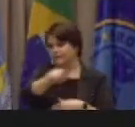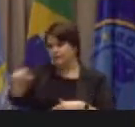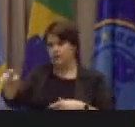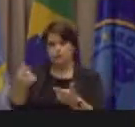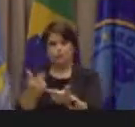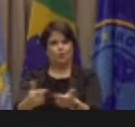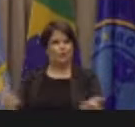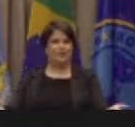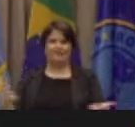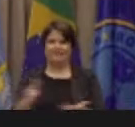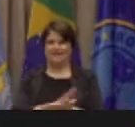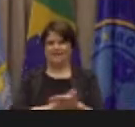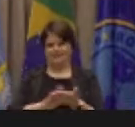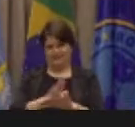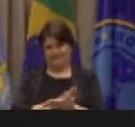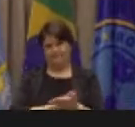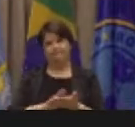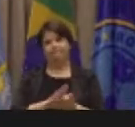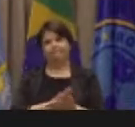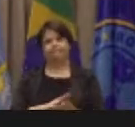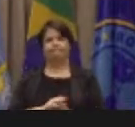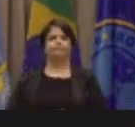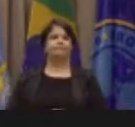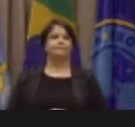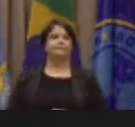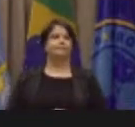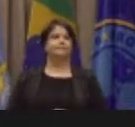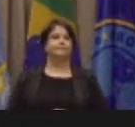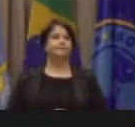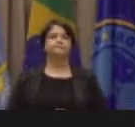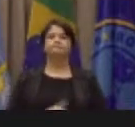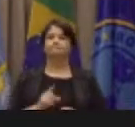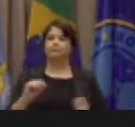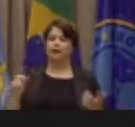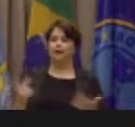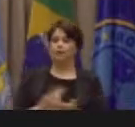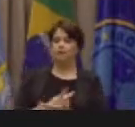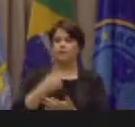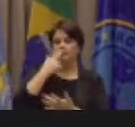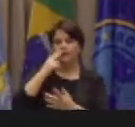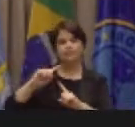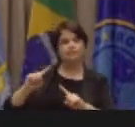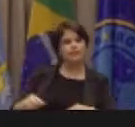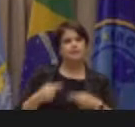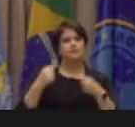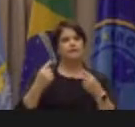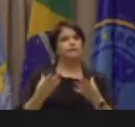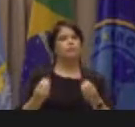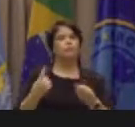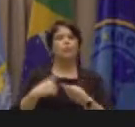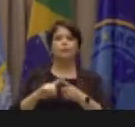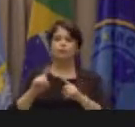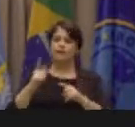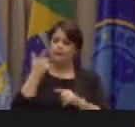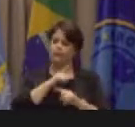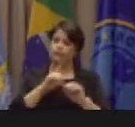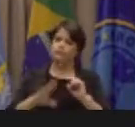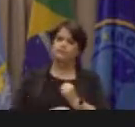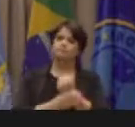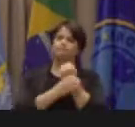it wouldn't exist, and that you have a great challenge coming, which